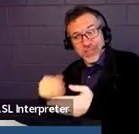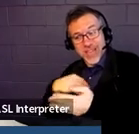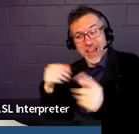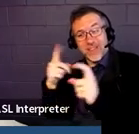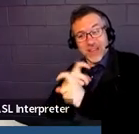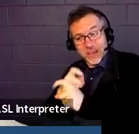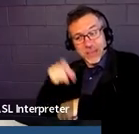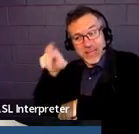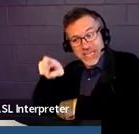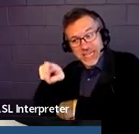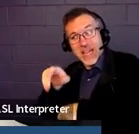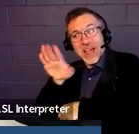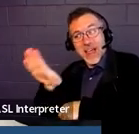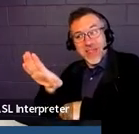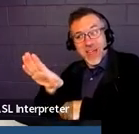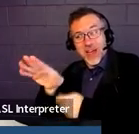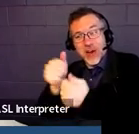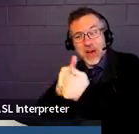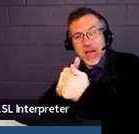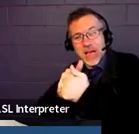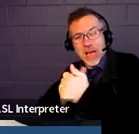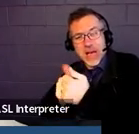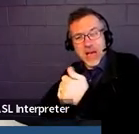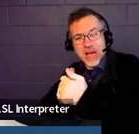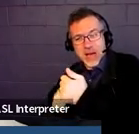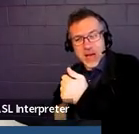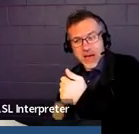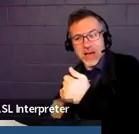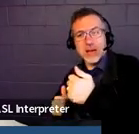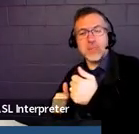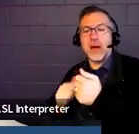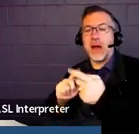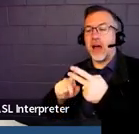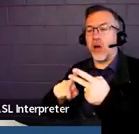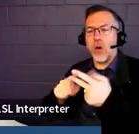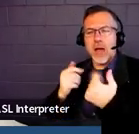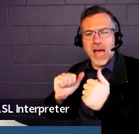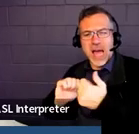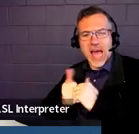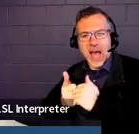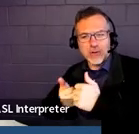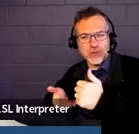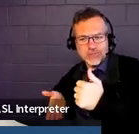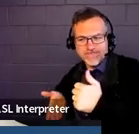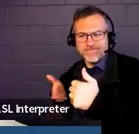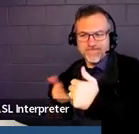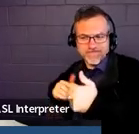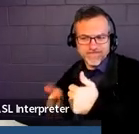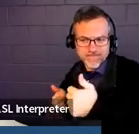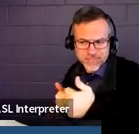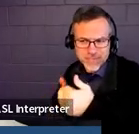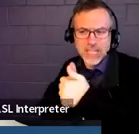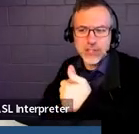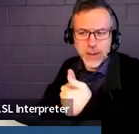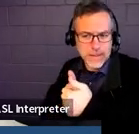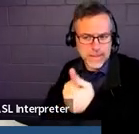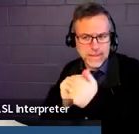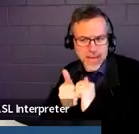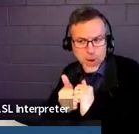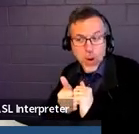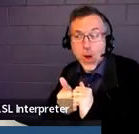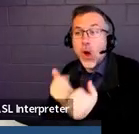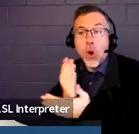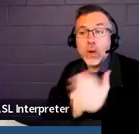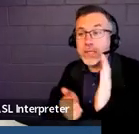the support they need to catch up, right? Or redevelop the skills that faded